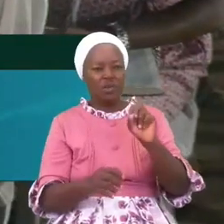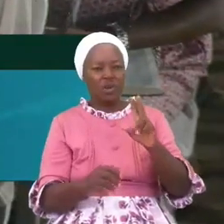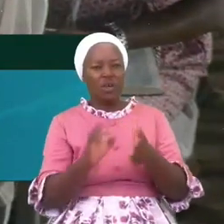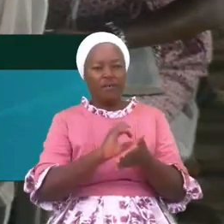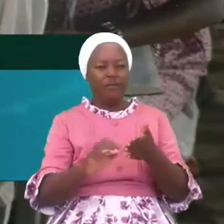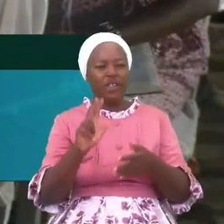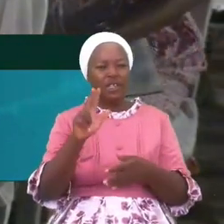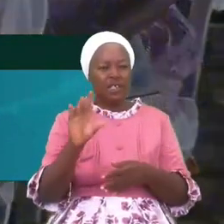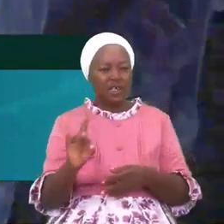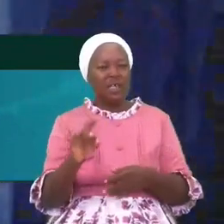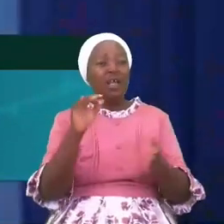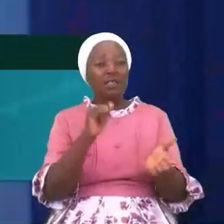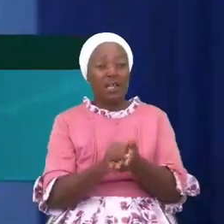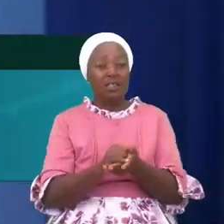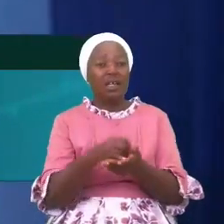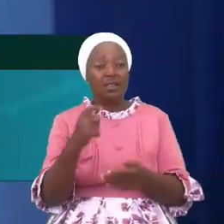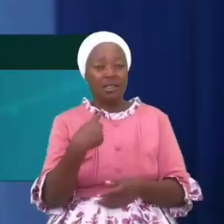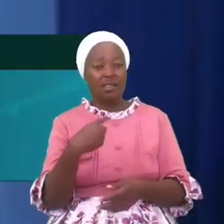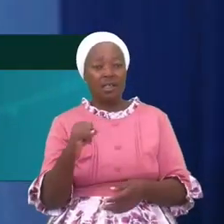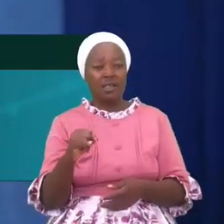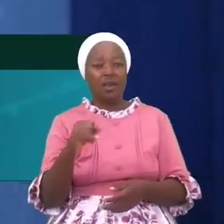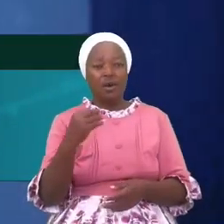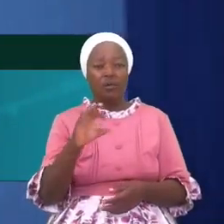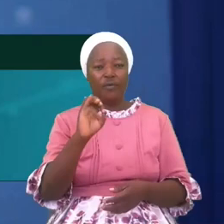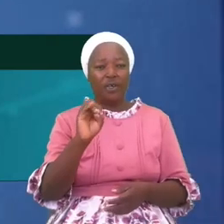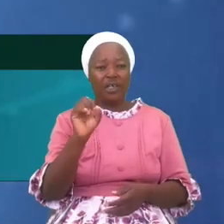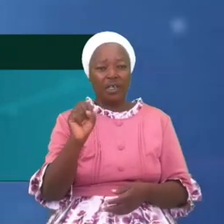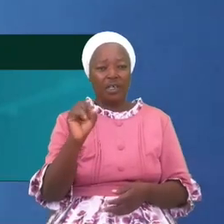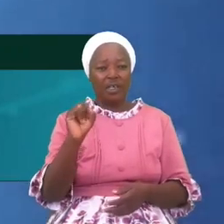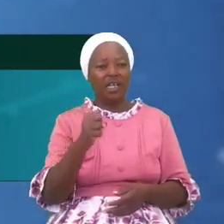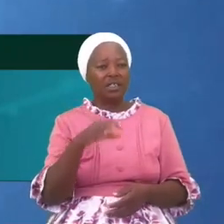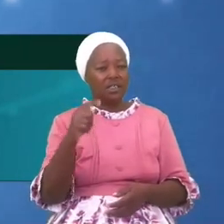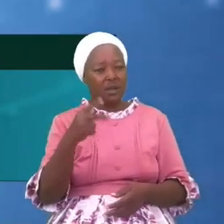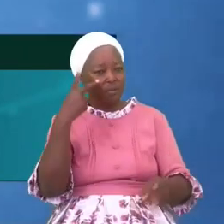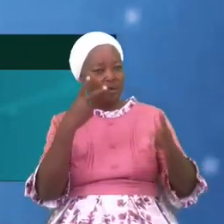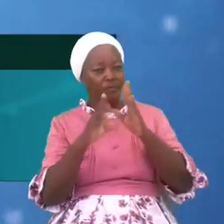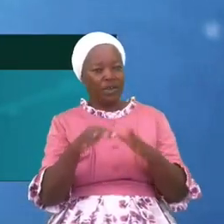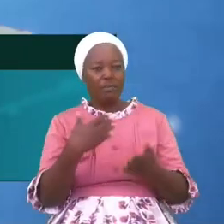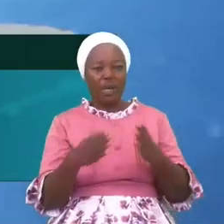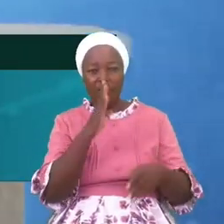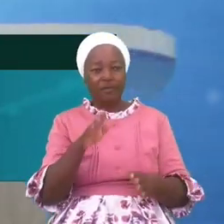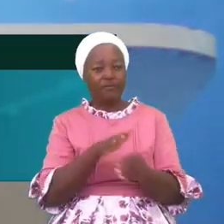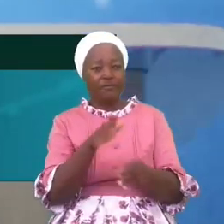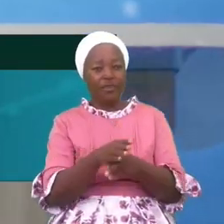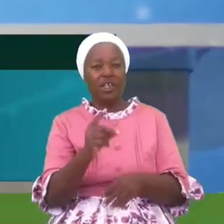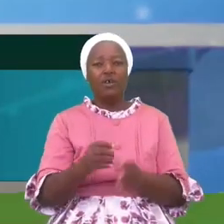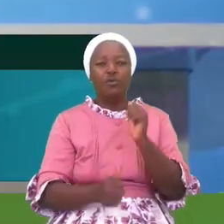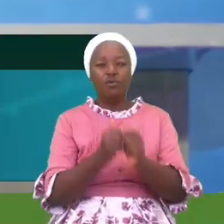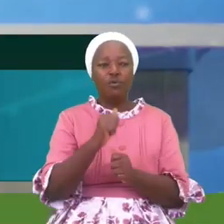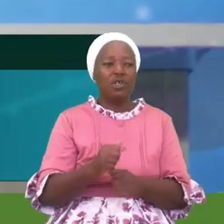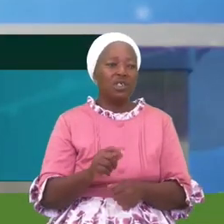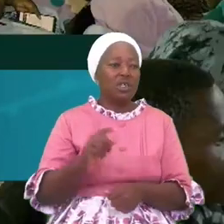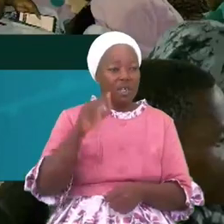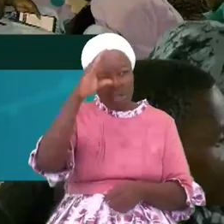of Isaiah the prophet might be fulfilled, which he spake, Lord. Look at this now,